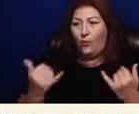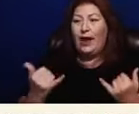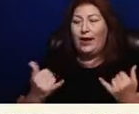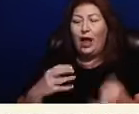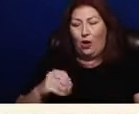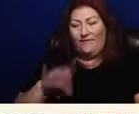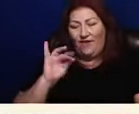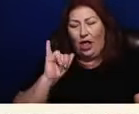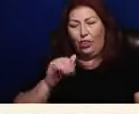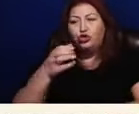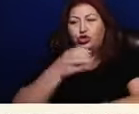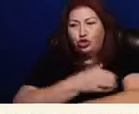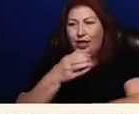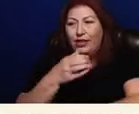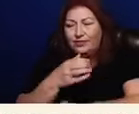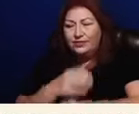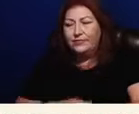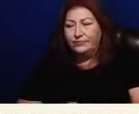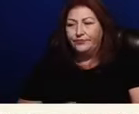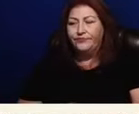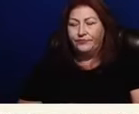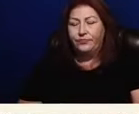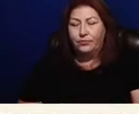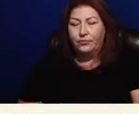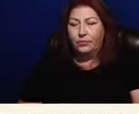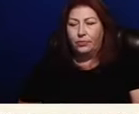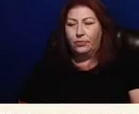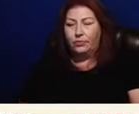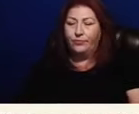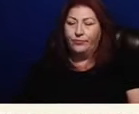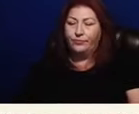those strengths, right? Flip that script, find those strengths.